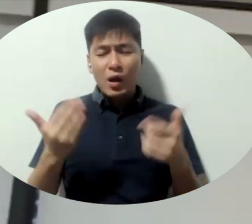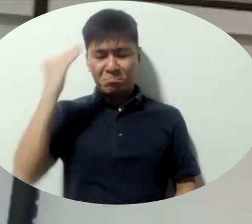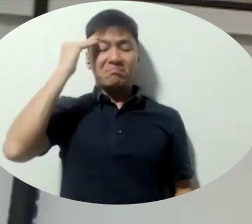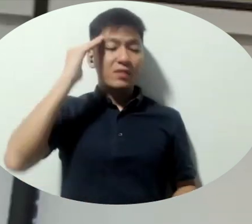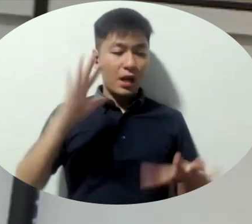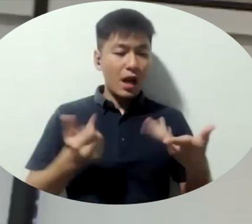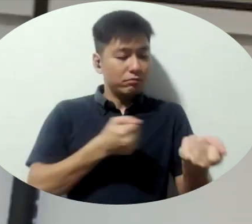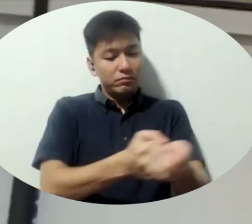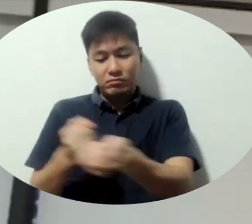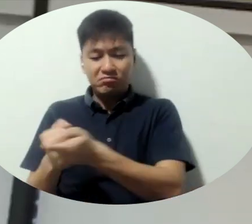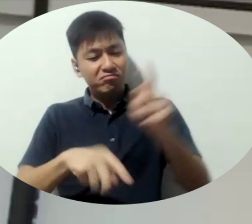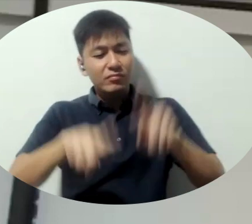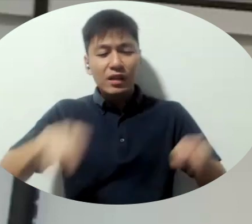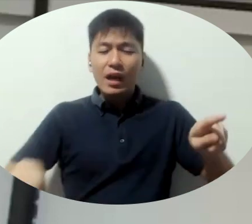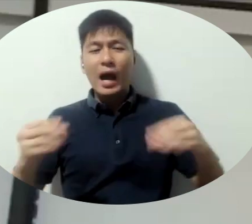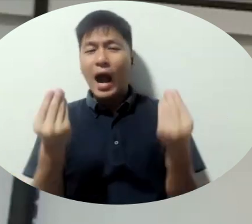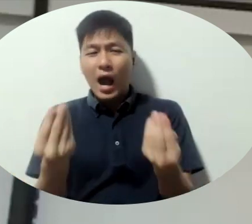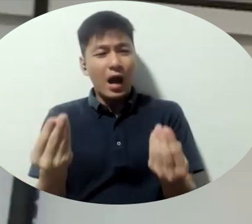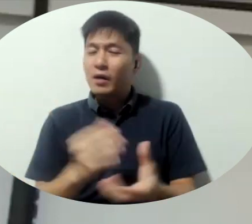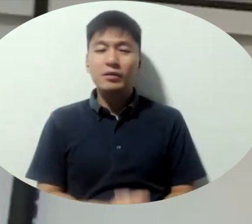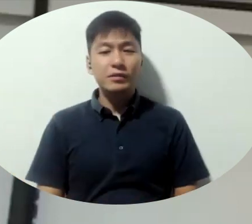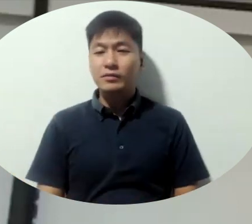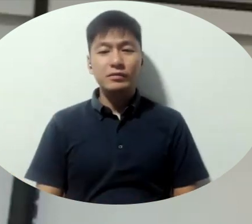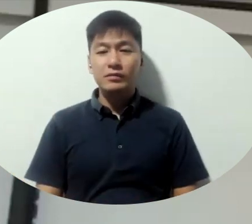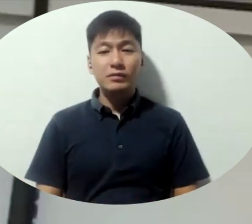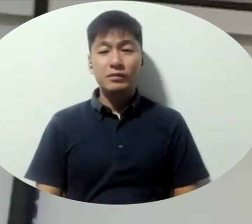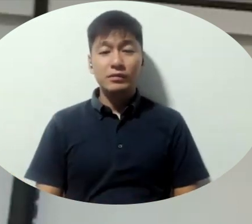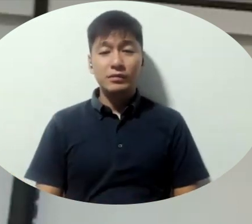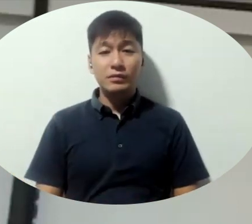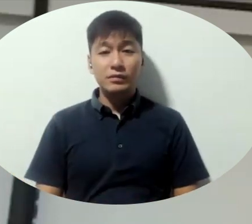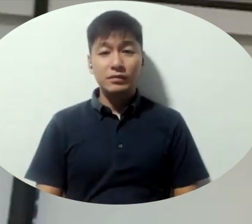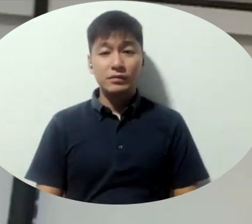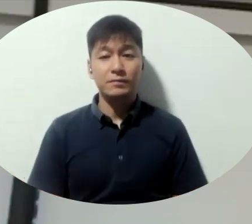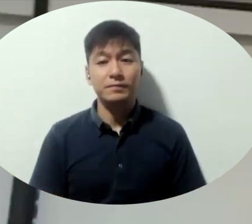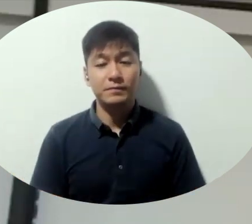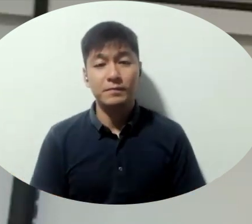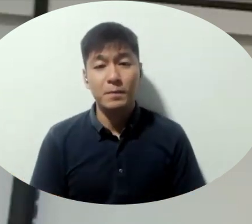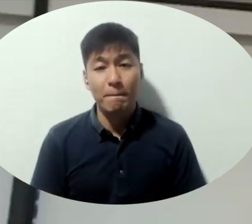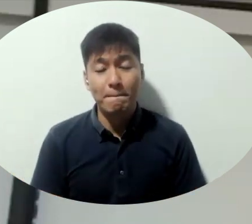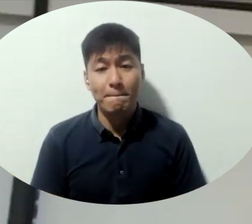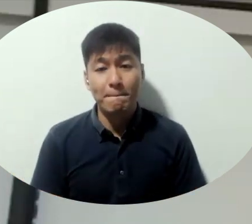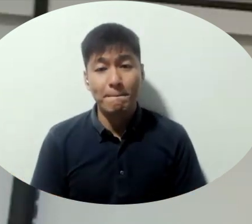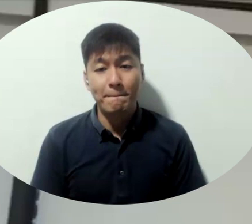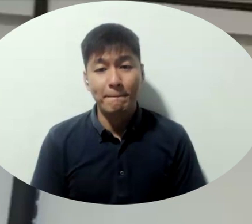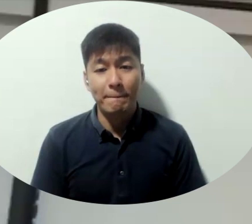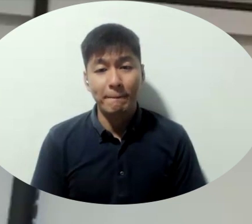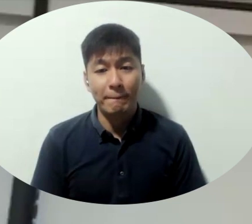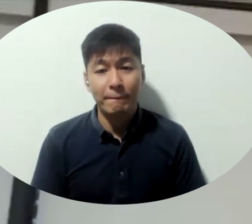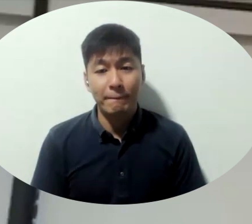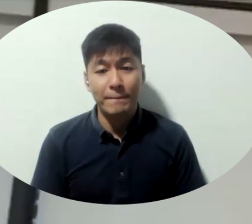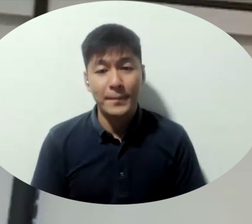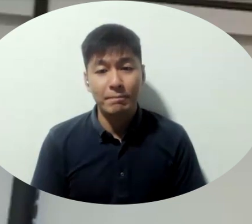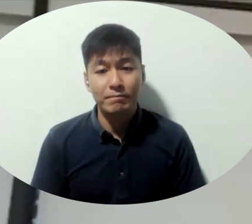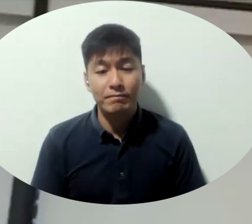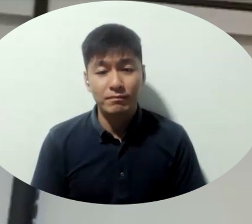have a huge disparity when it comes to training of medical professionals in a whole variety of fields.